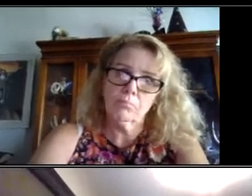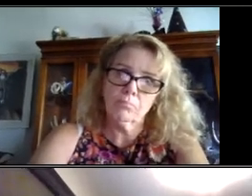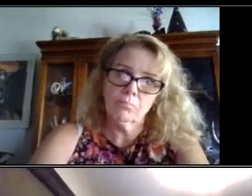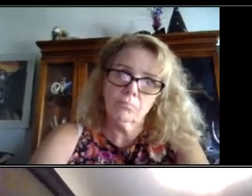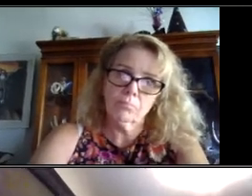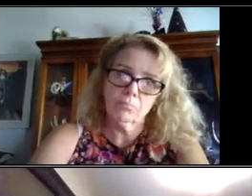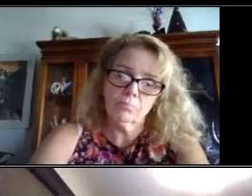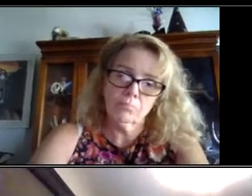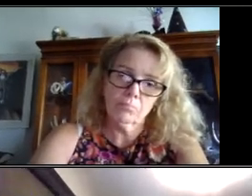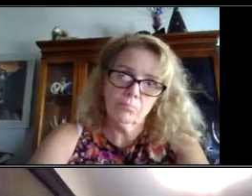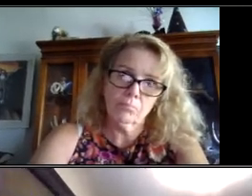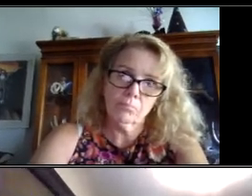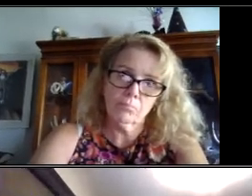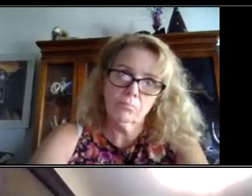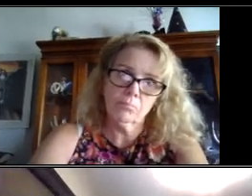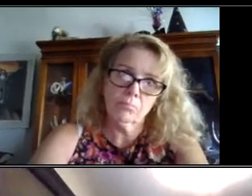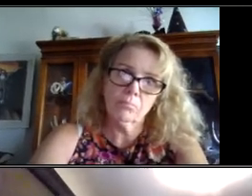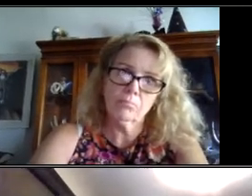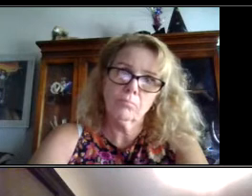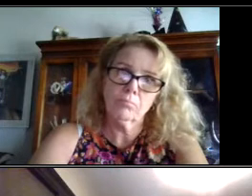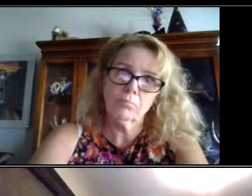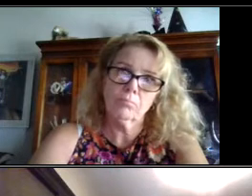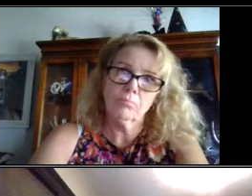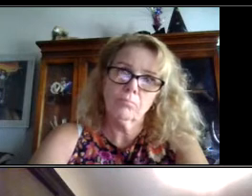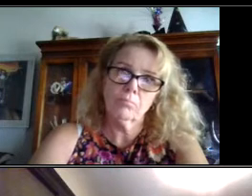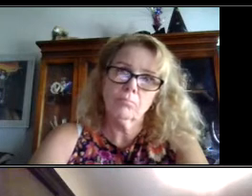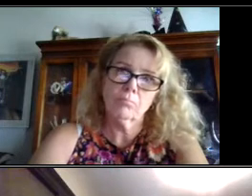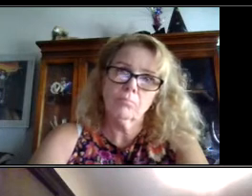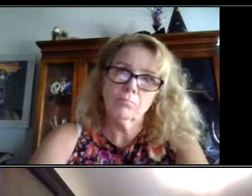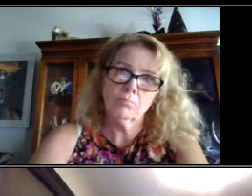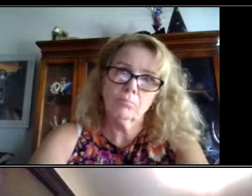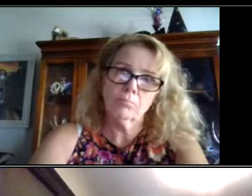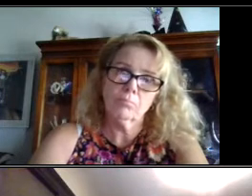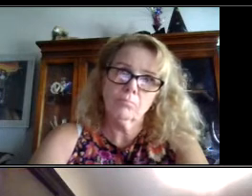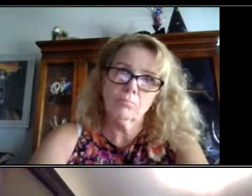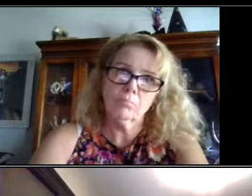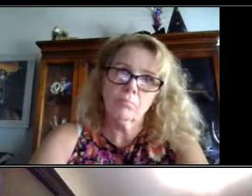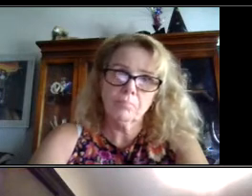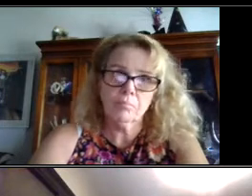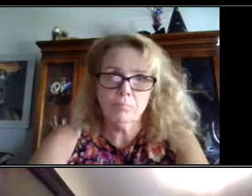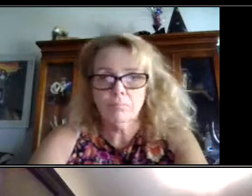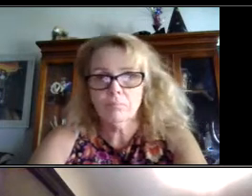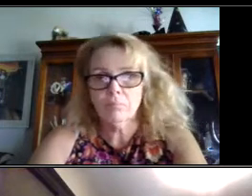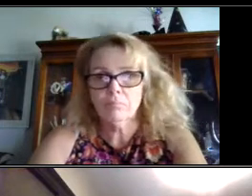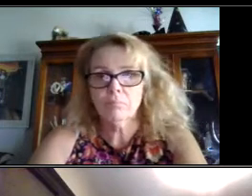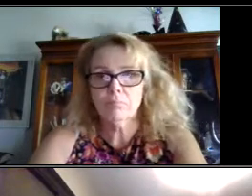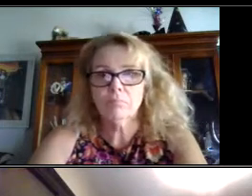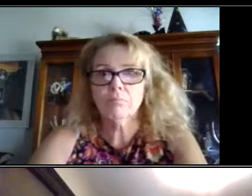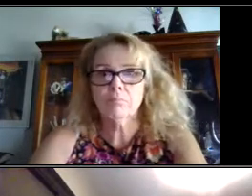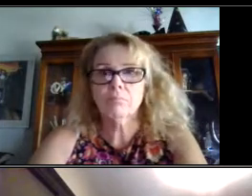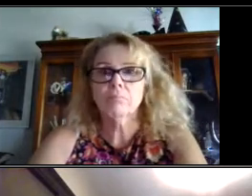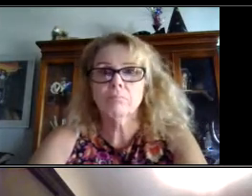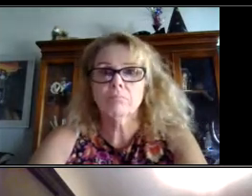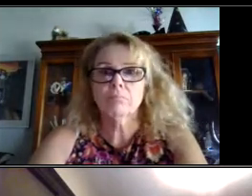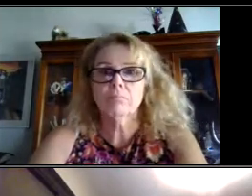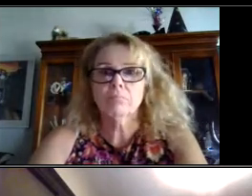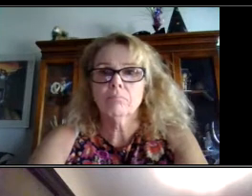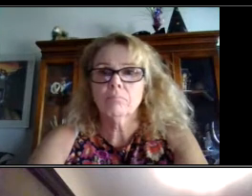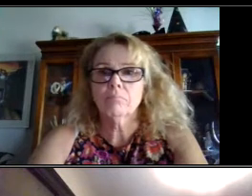Thank you, Jared. I'm just going to jump in now. I just want to thank everybody for their